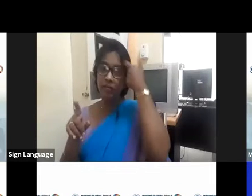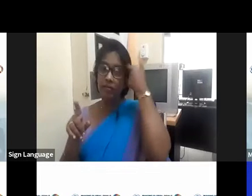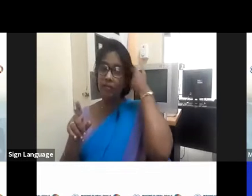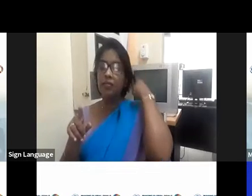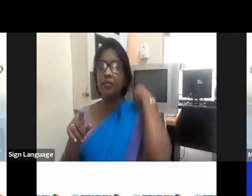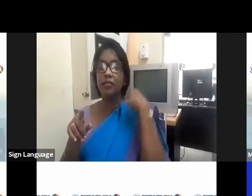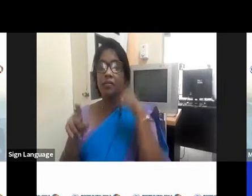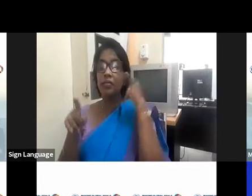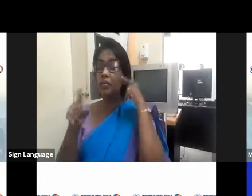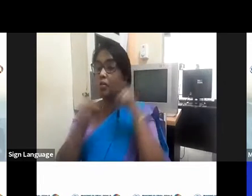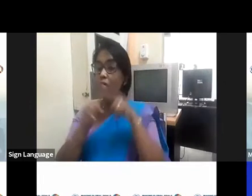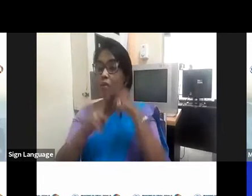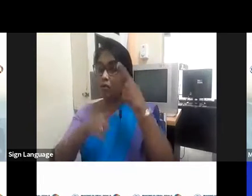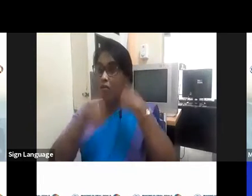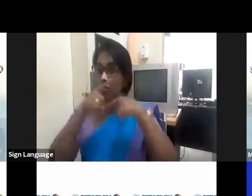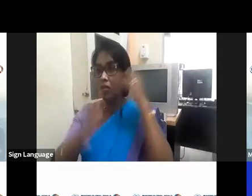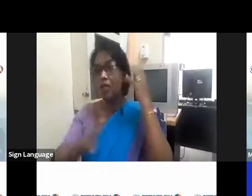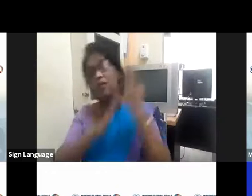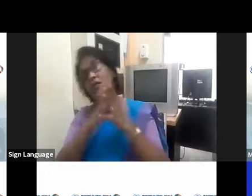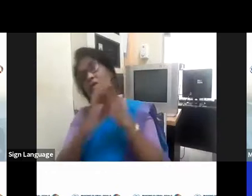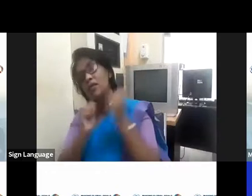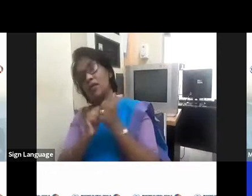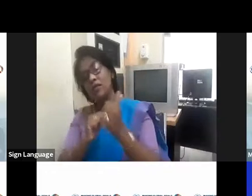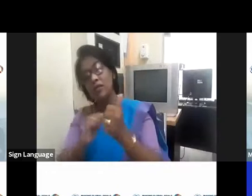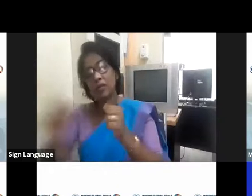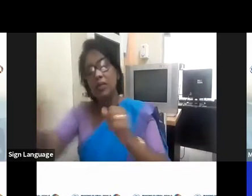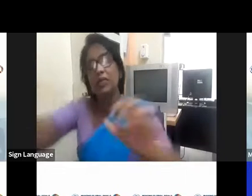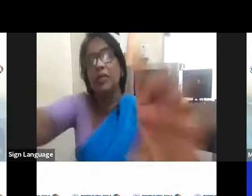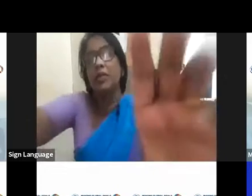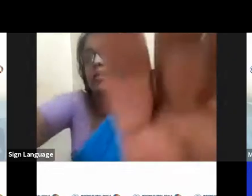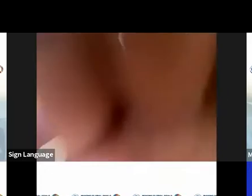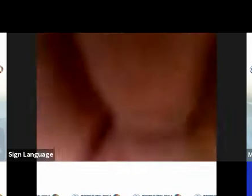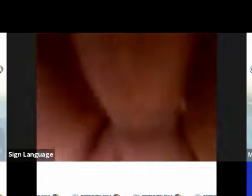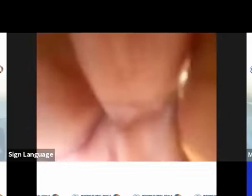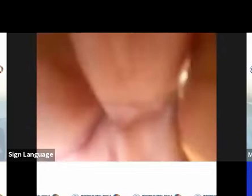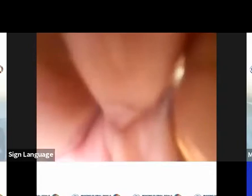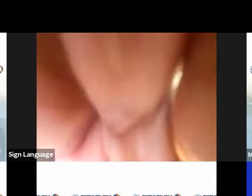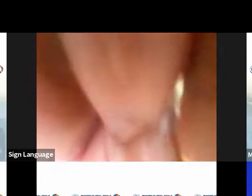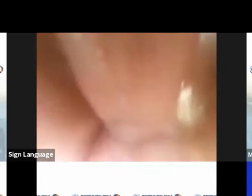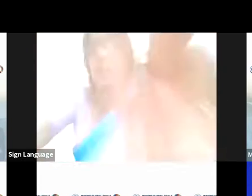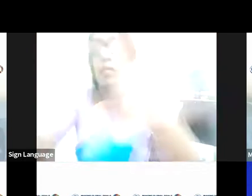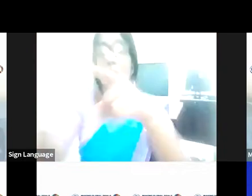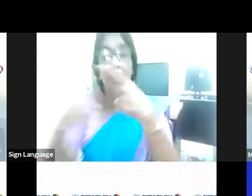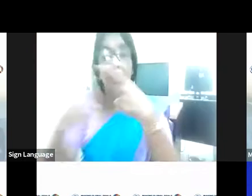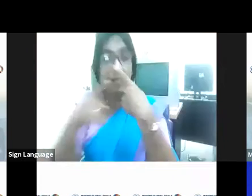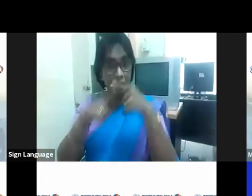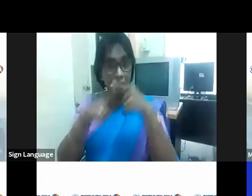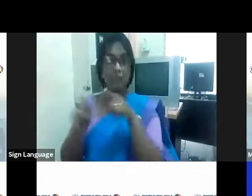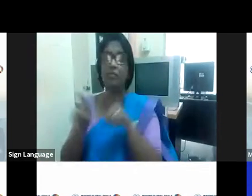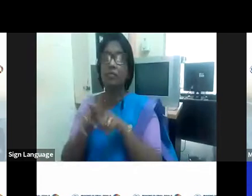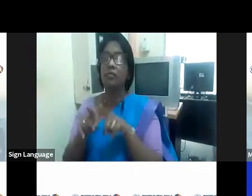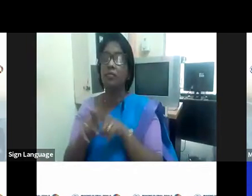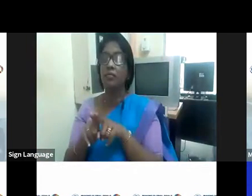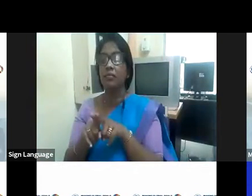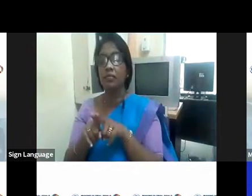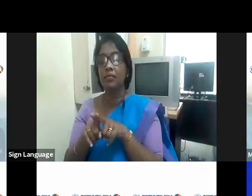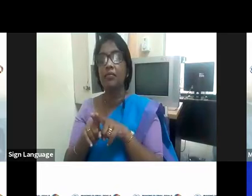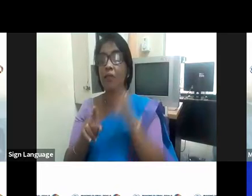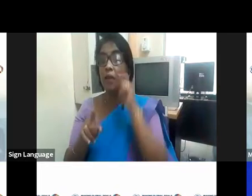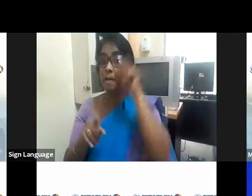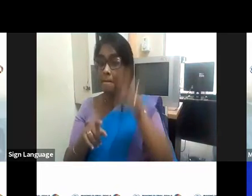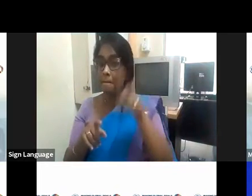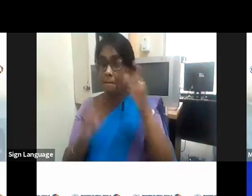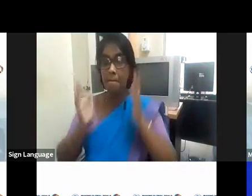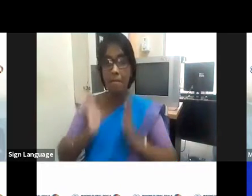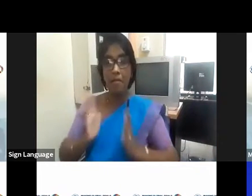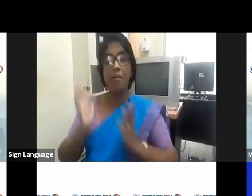globalized today. So therefore, the people or the human resources also can move. That